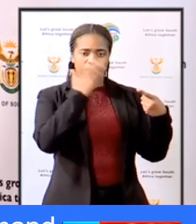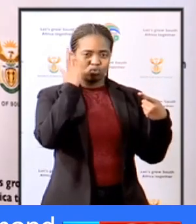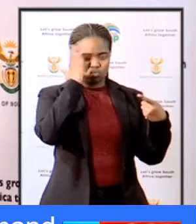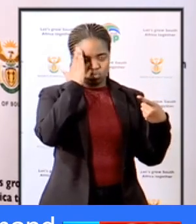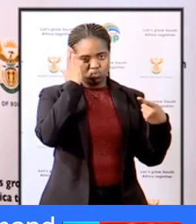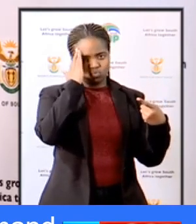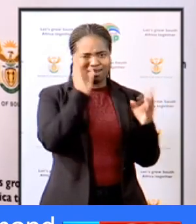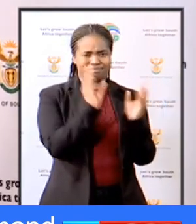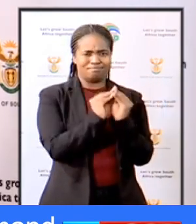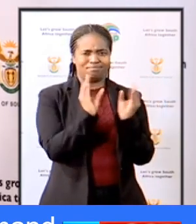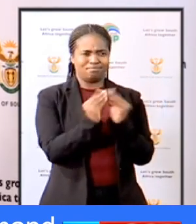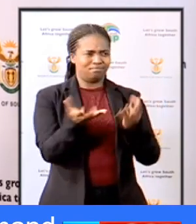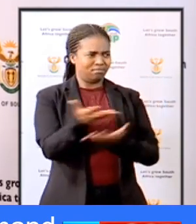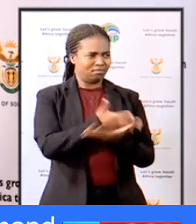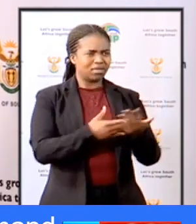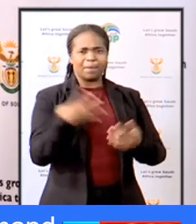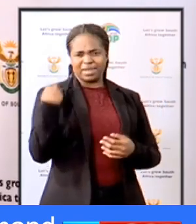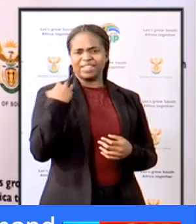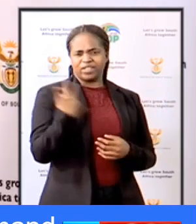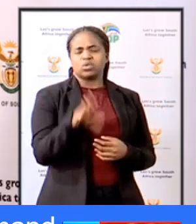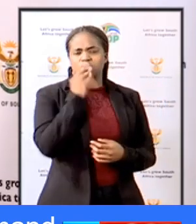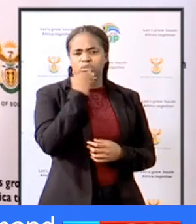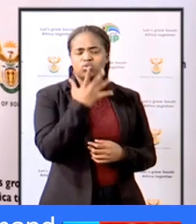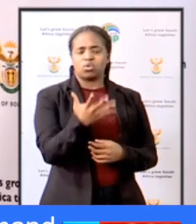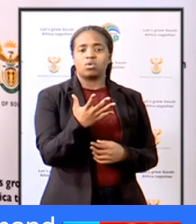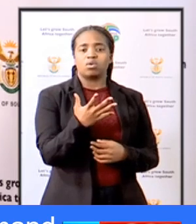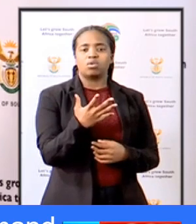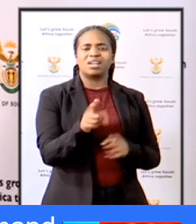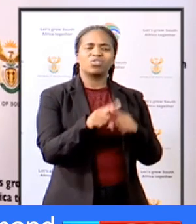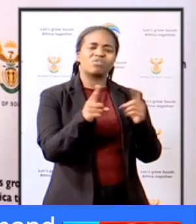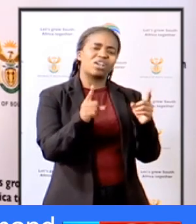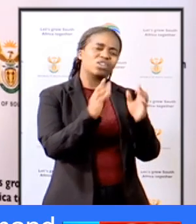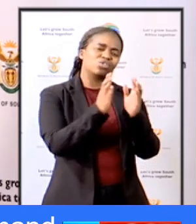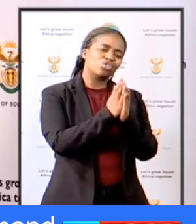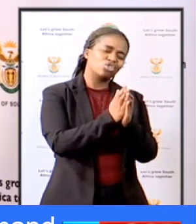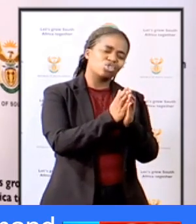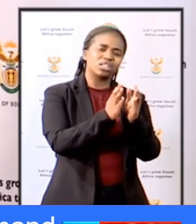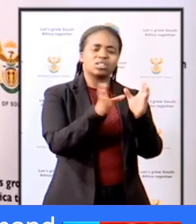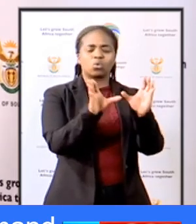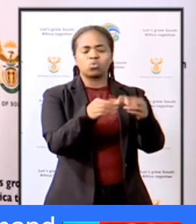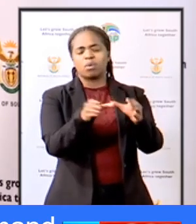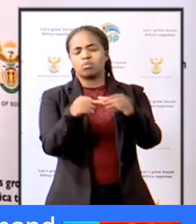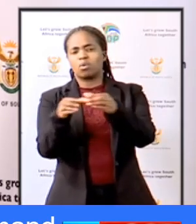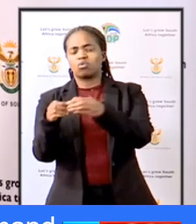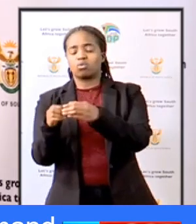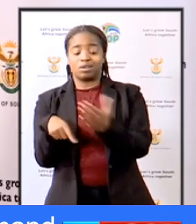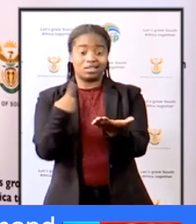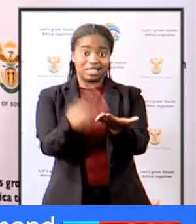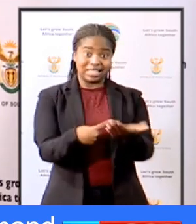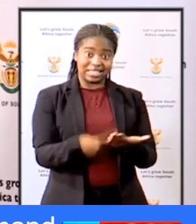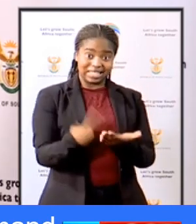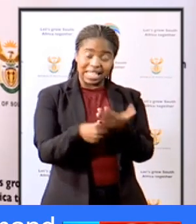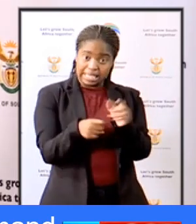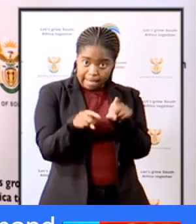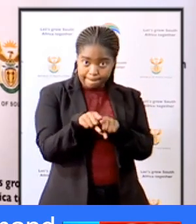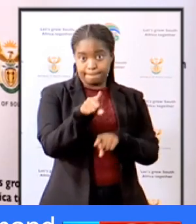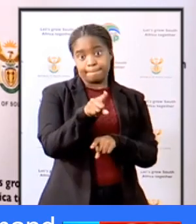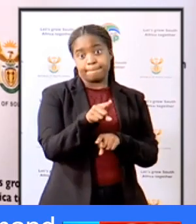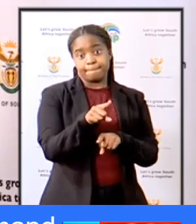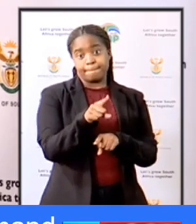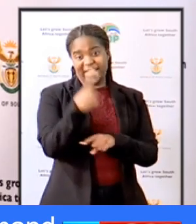various sectors, and the ministers have said so. Various sectors and various groupings, including